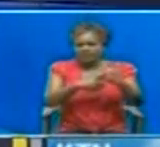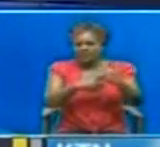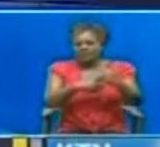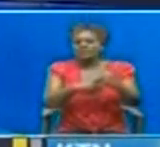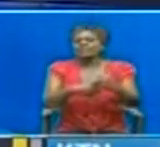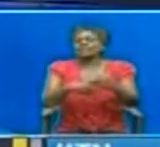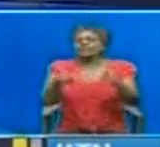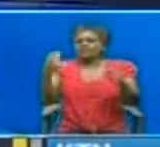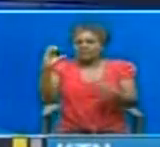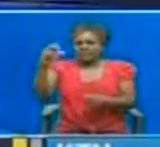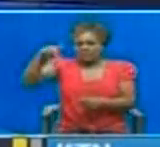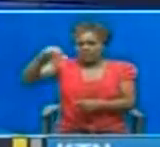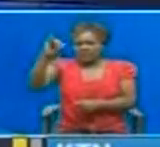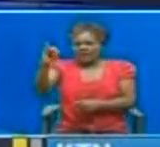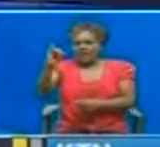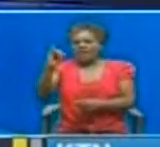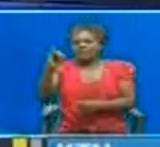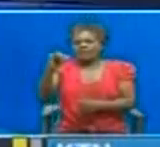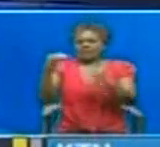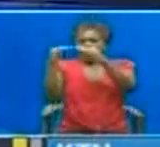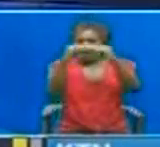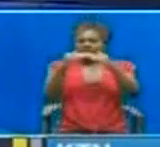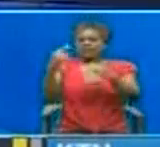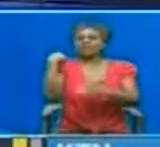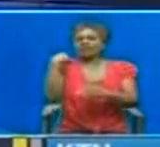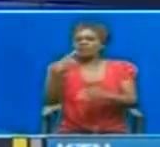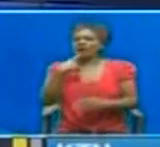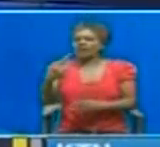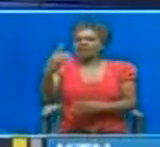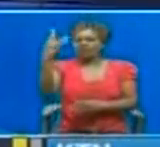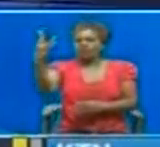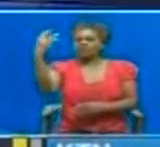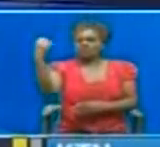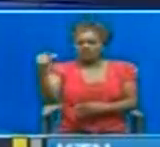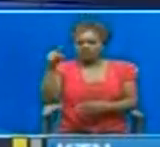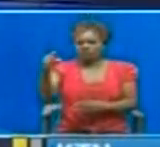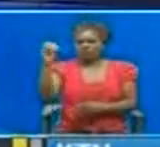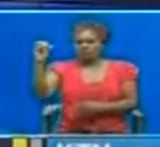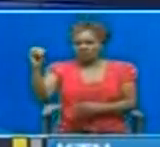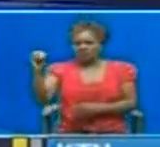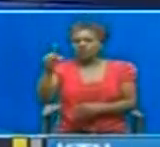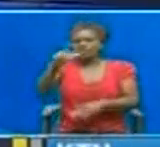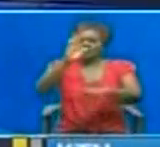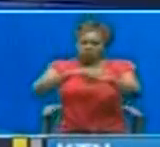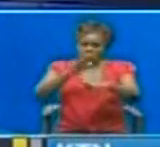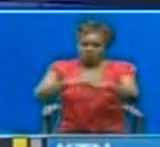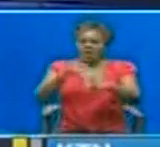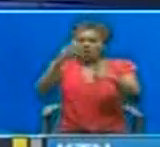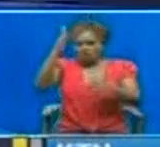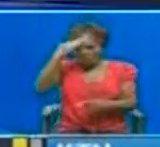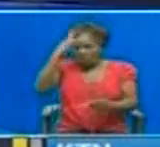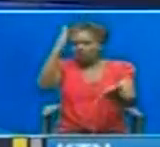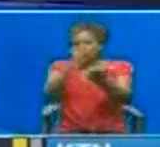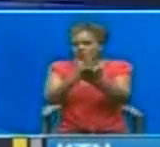The CPI that month, the average, remember that figure we were talking about? 145.40. So we've created a really nice baseline. We know